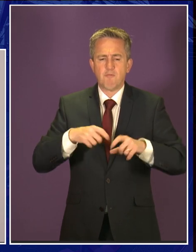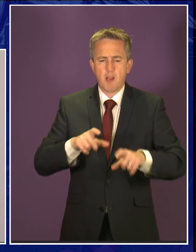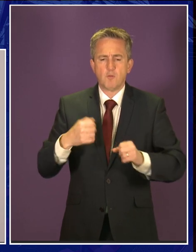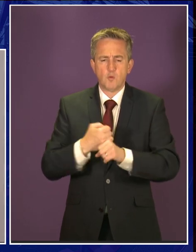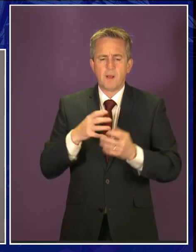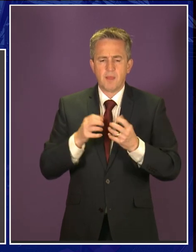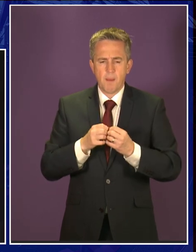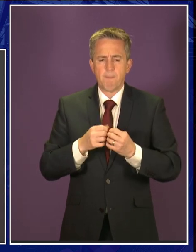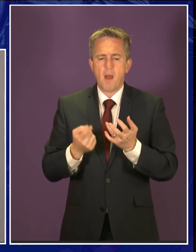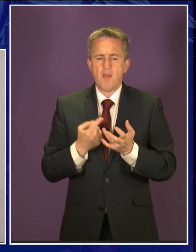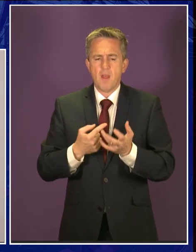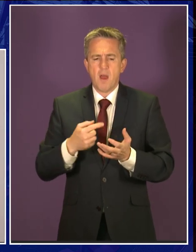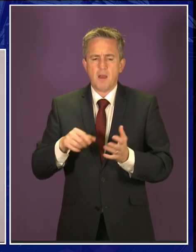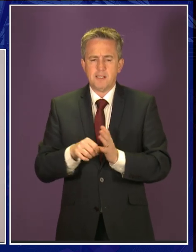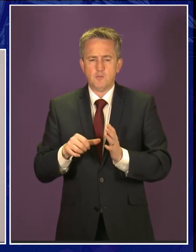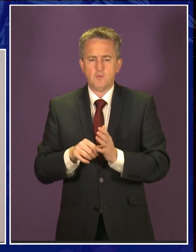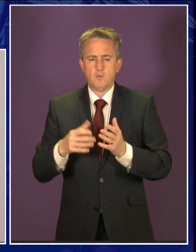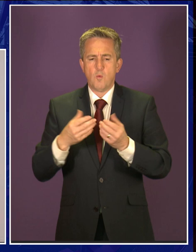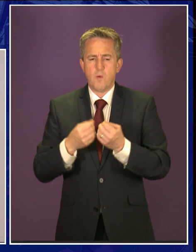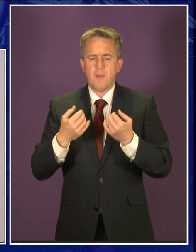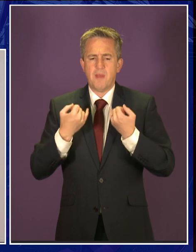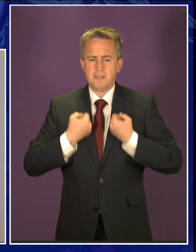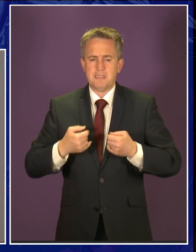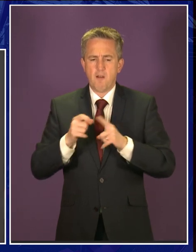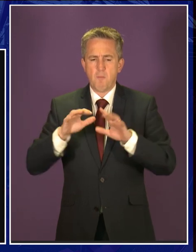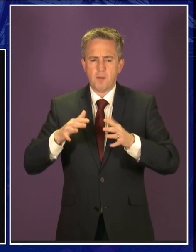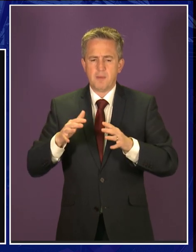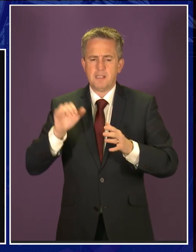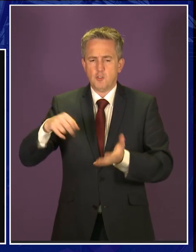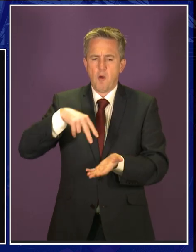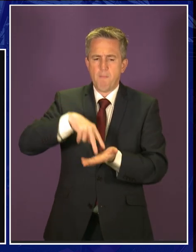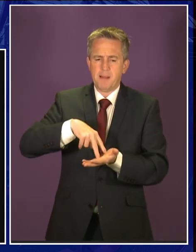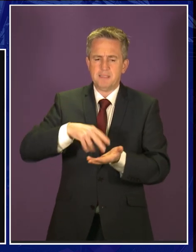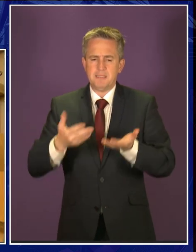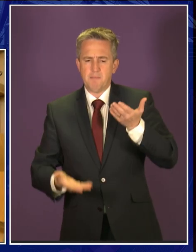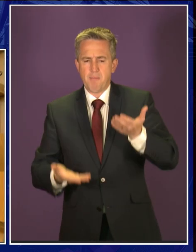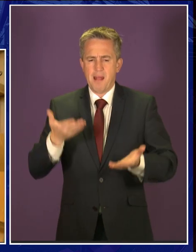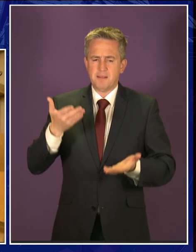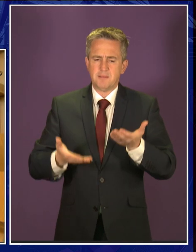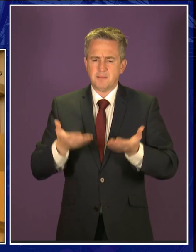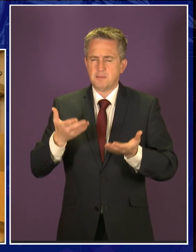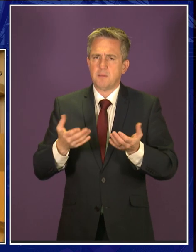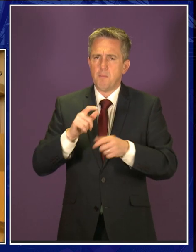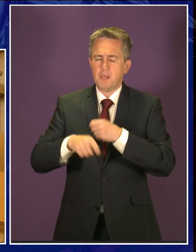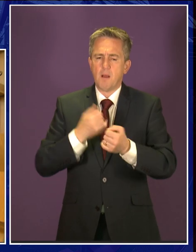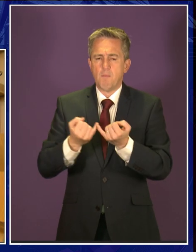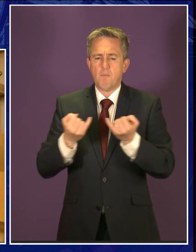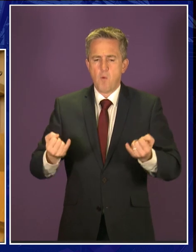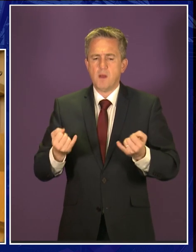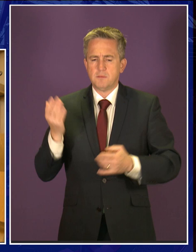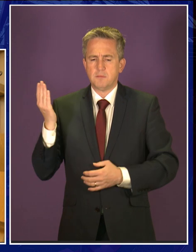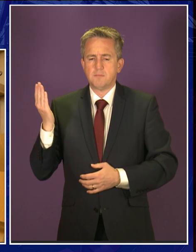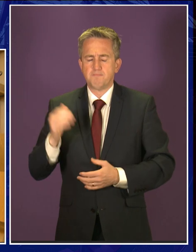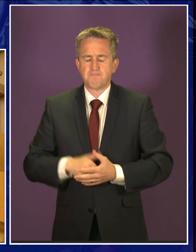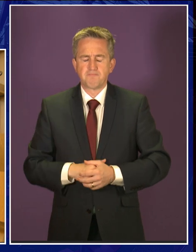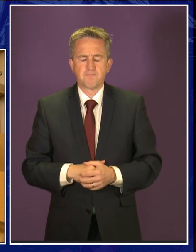another debilitating feature of the disease is the impairment of gait and balance, as shown here in this video.